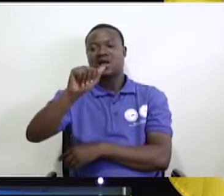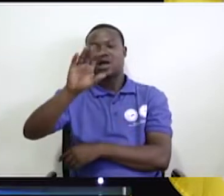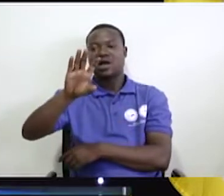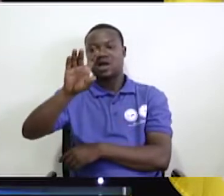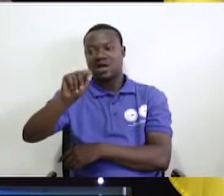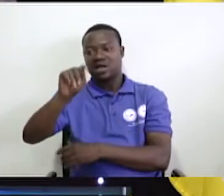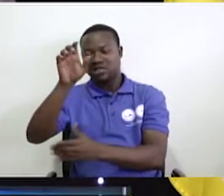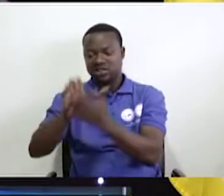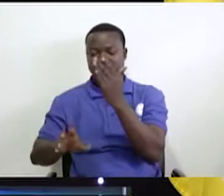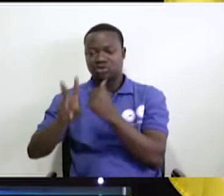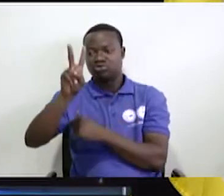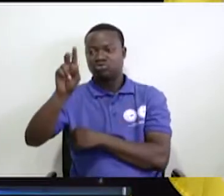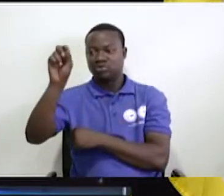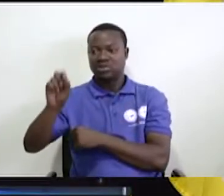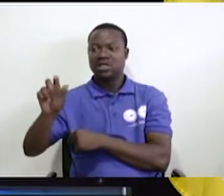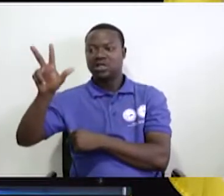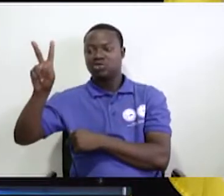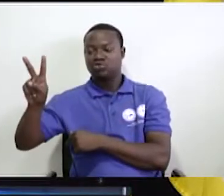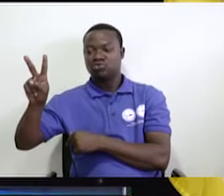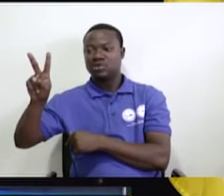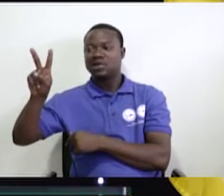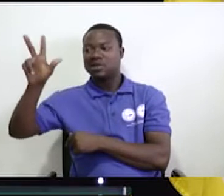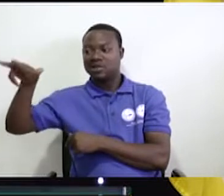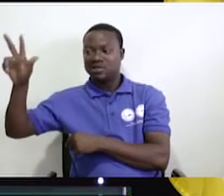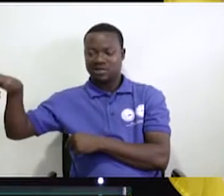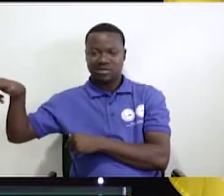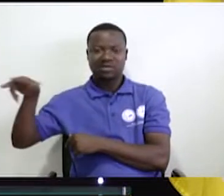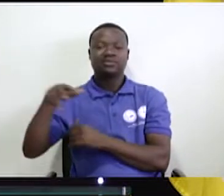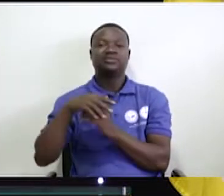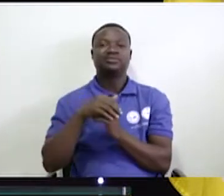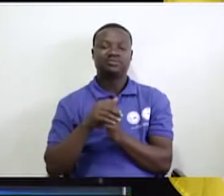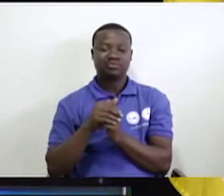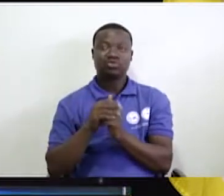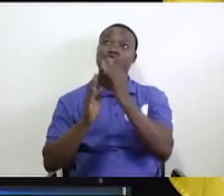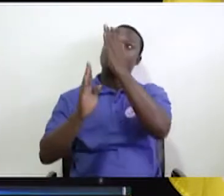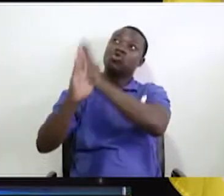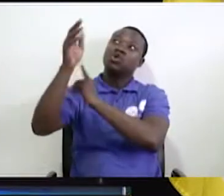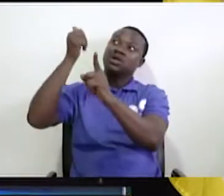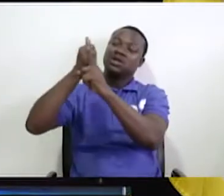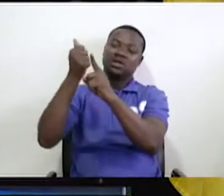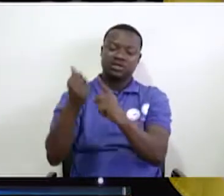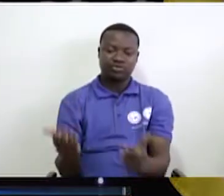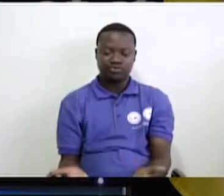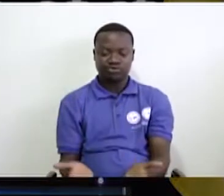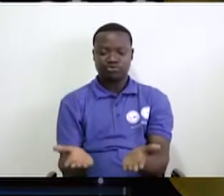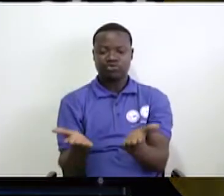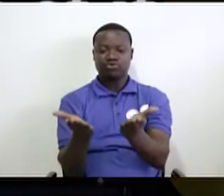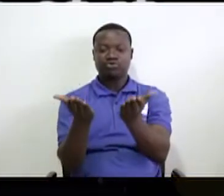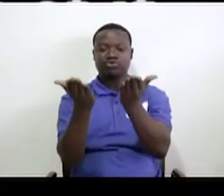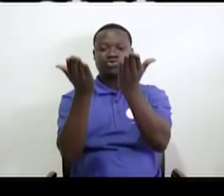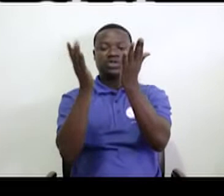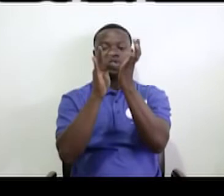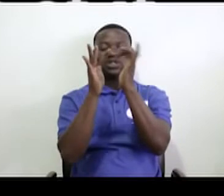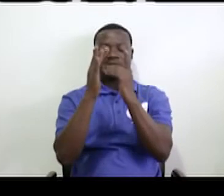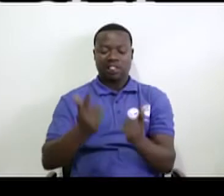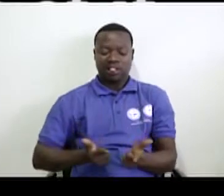2, verse 32 and 33. Etimienu, Chichemu, Ediasa. God has raised this Jesus to